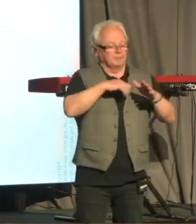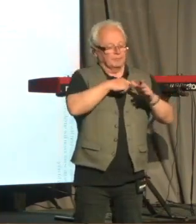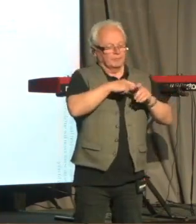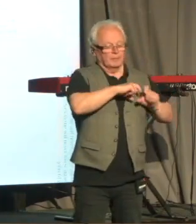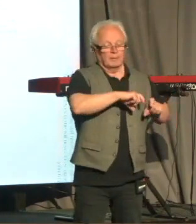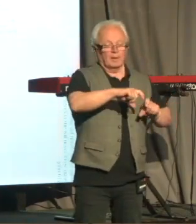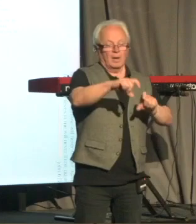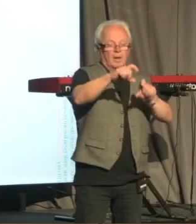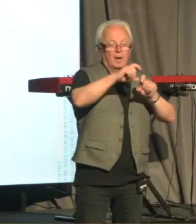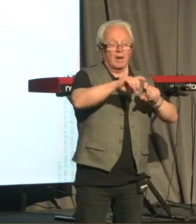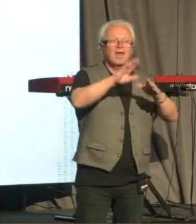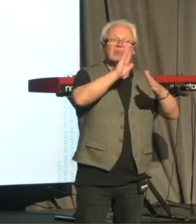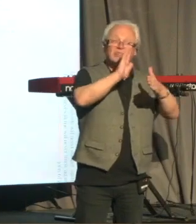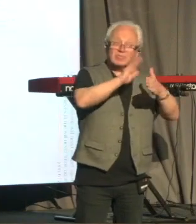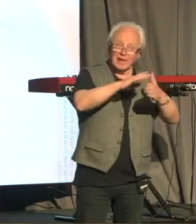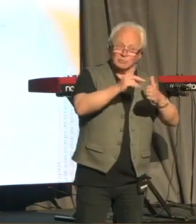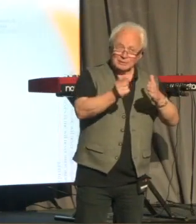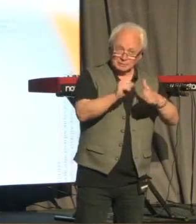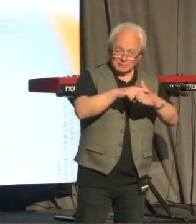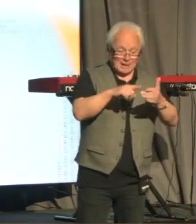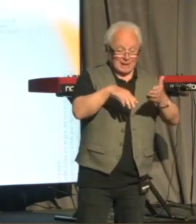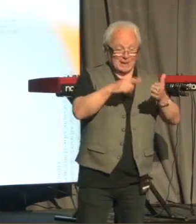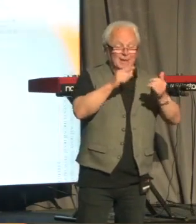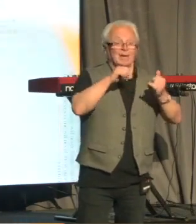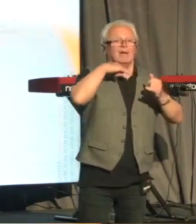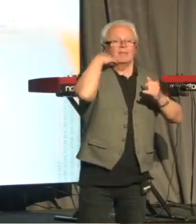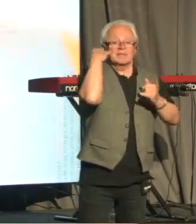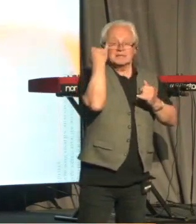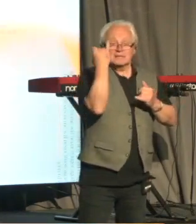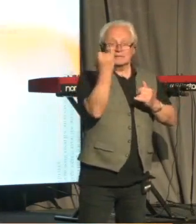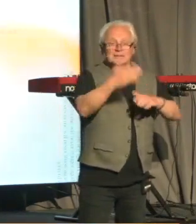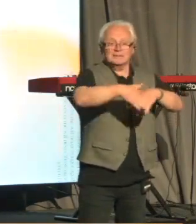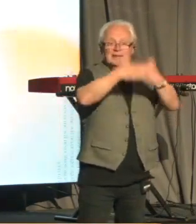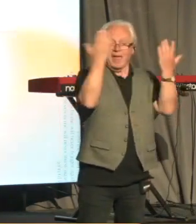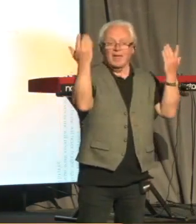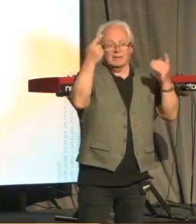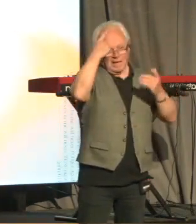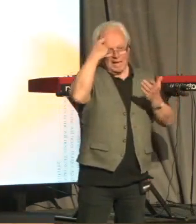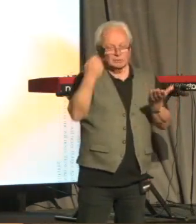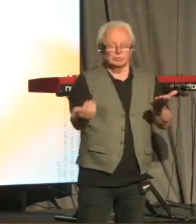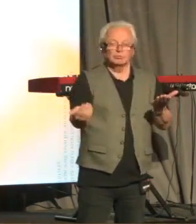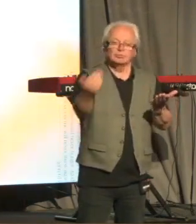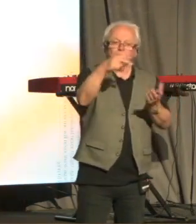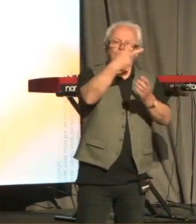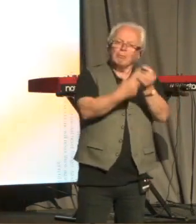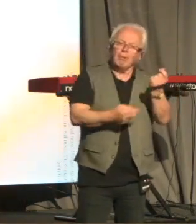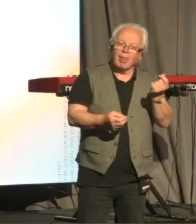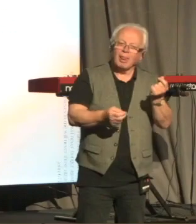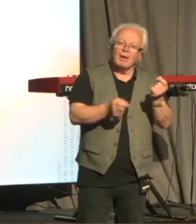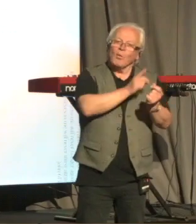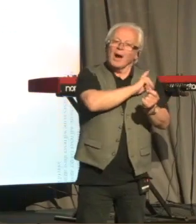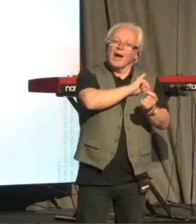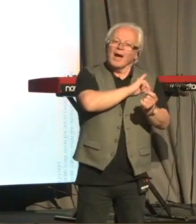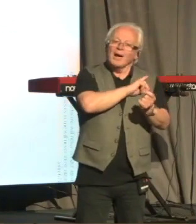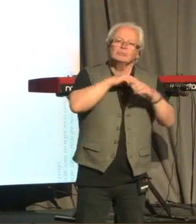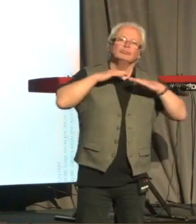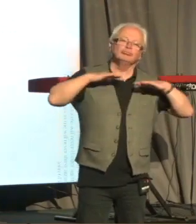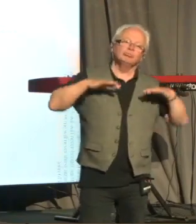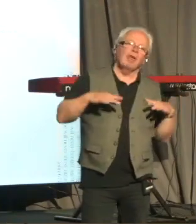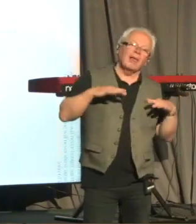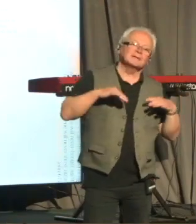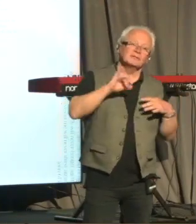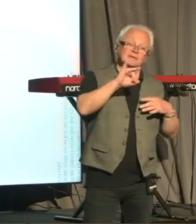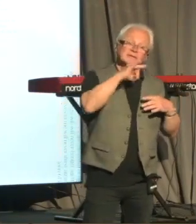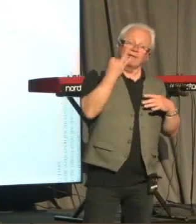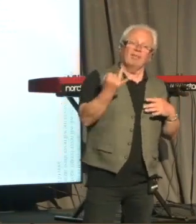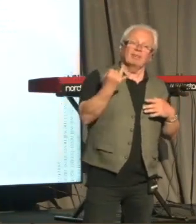on the sixth day, you can take what you need for the seventh, because on the seventh day, we're going to rest. But he says, don't take more than you need those other 6 days. And